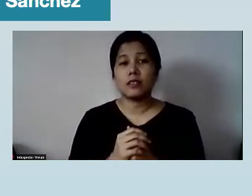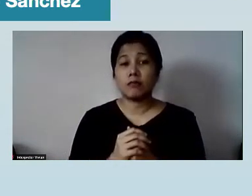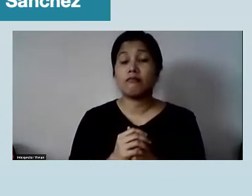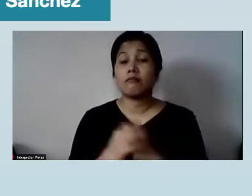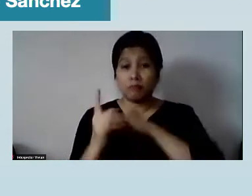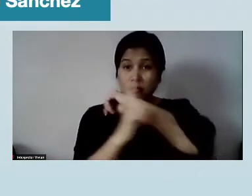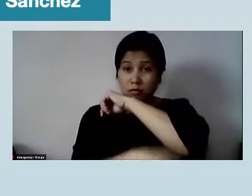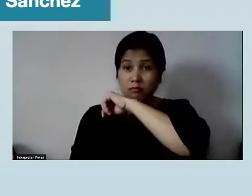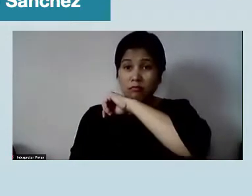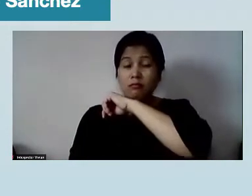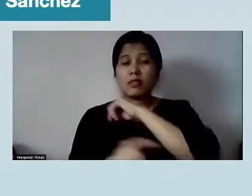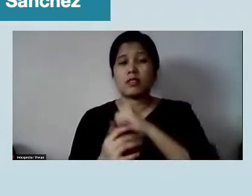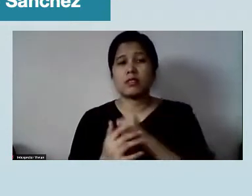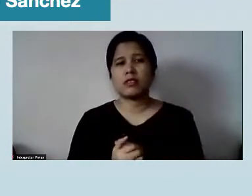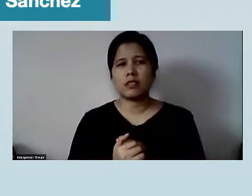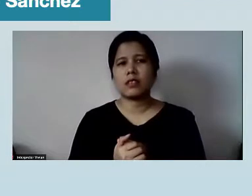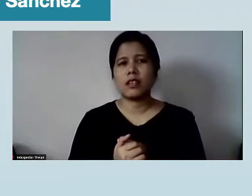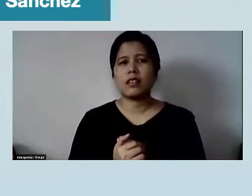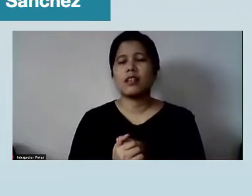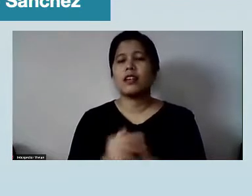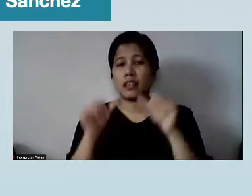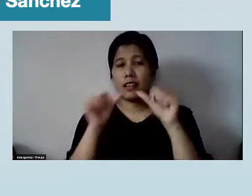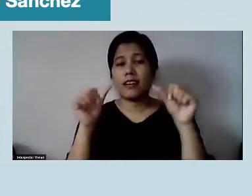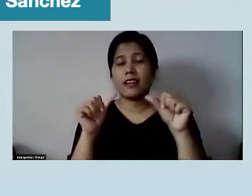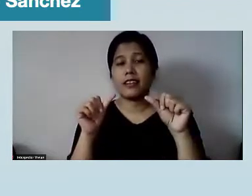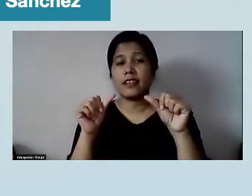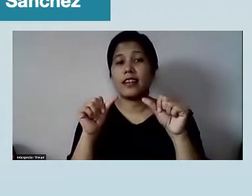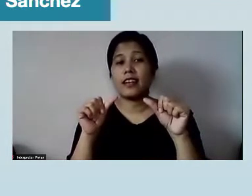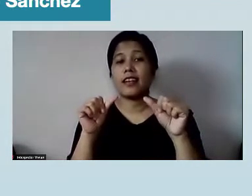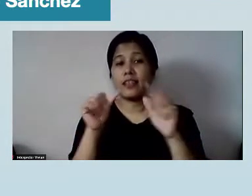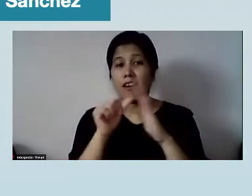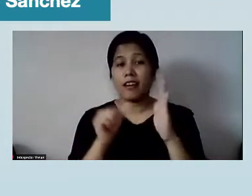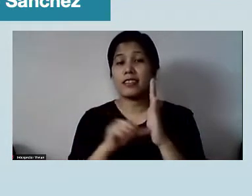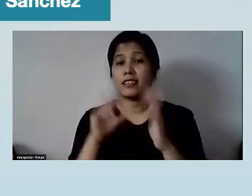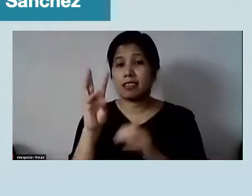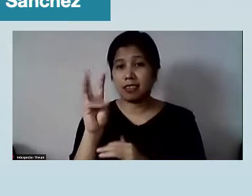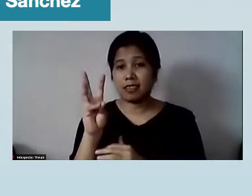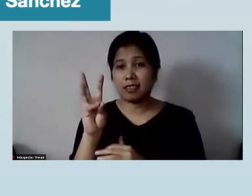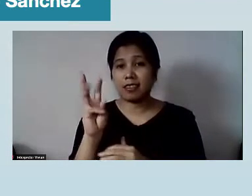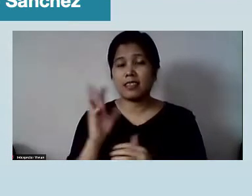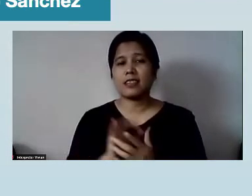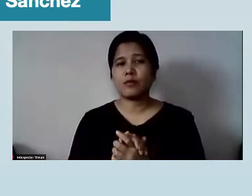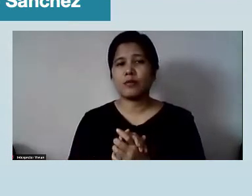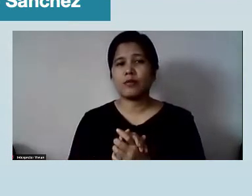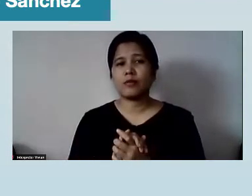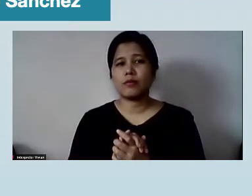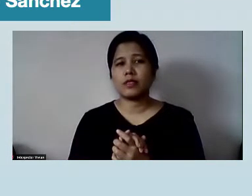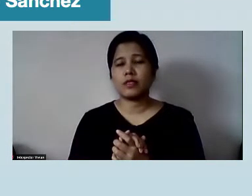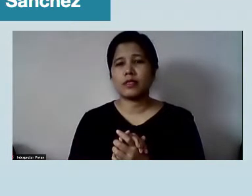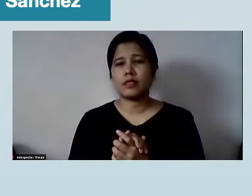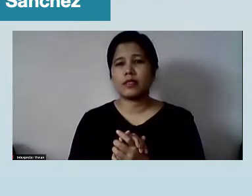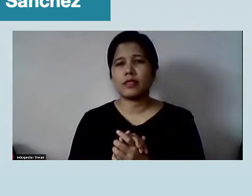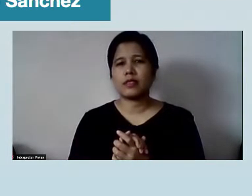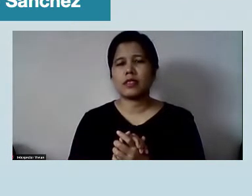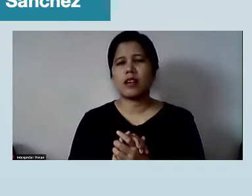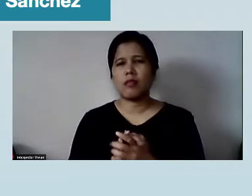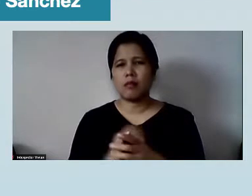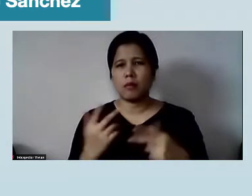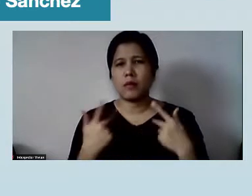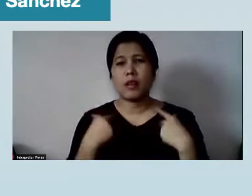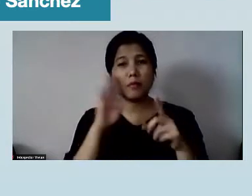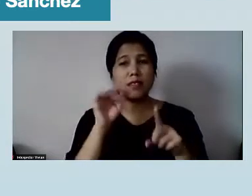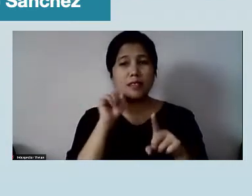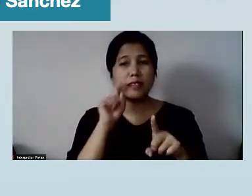from exploitation, violence, and abuse. Ay, ang dami pong naaabuso dito sa ating mga kapatid na mga may kapansanan,